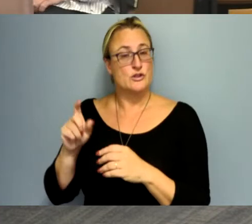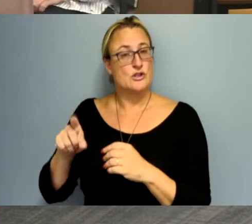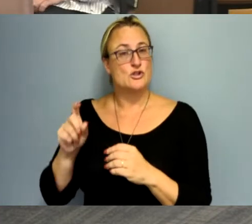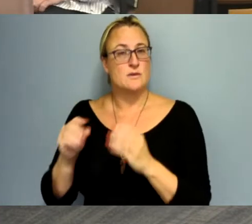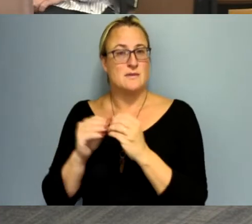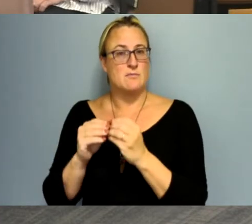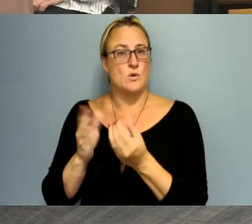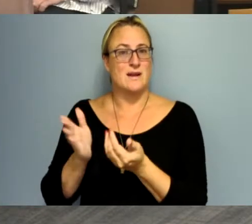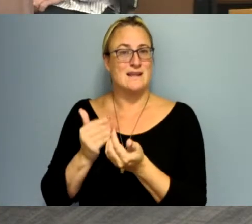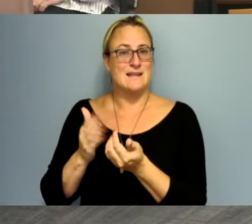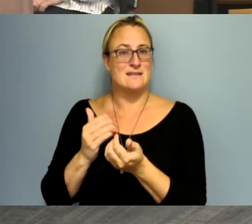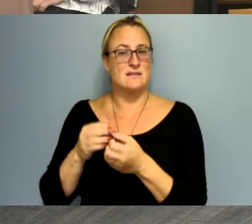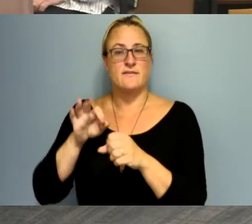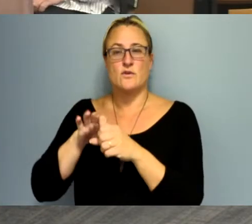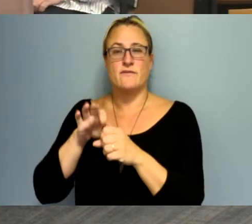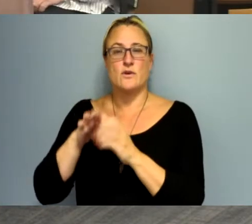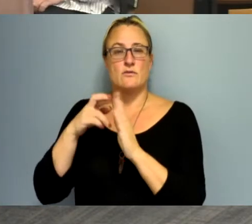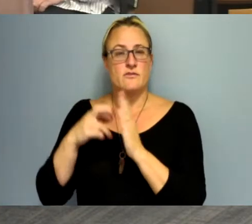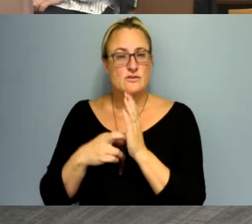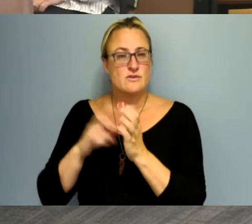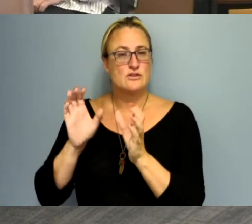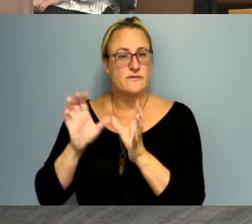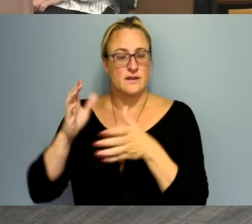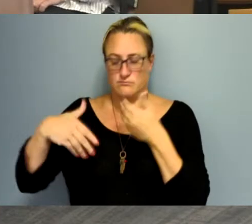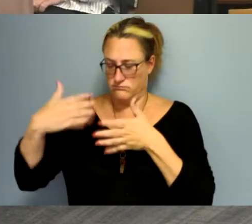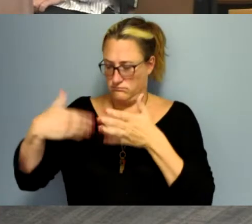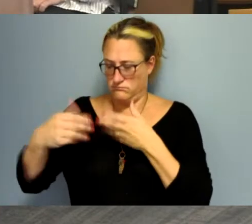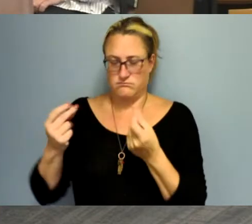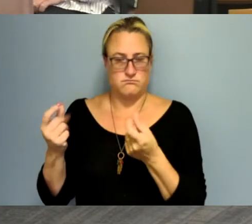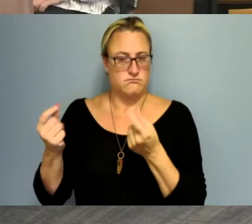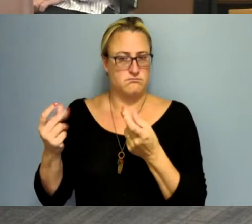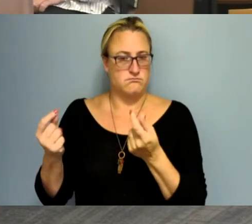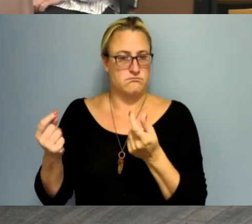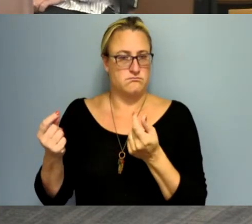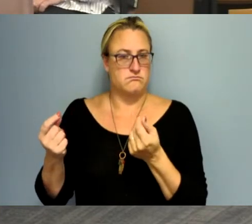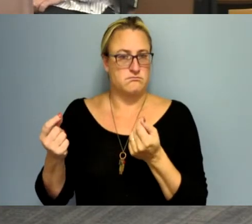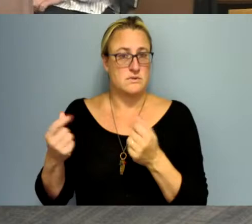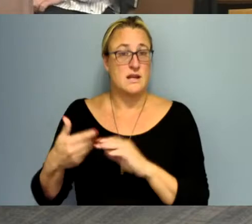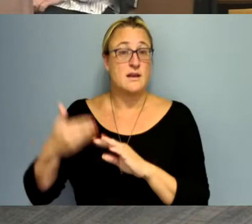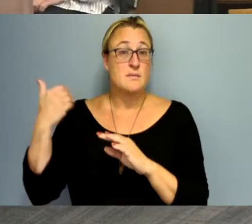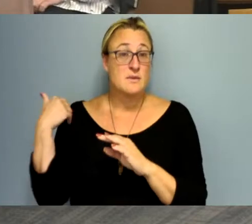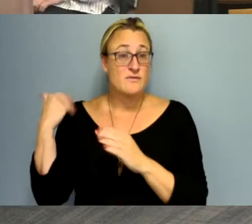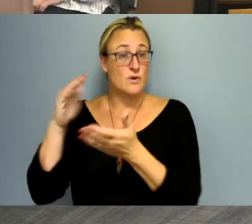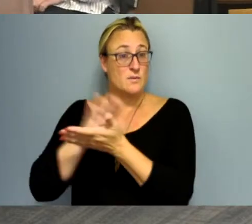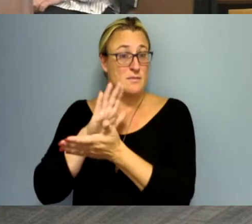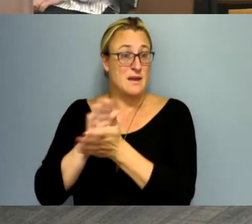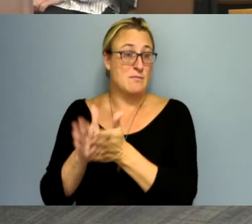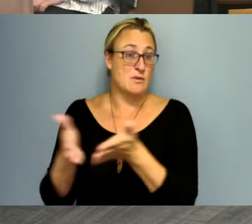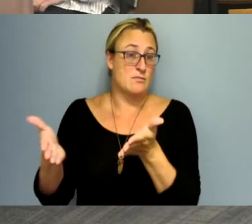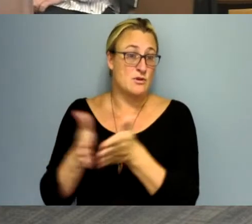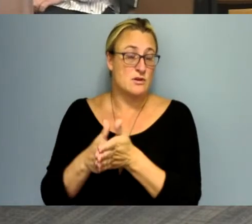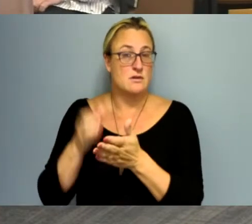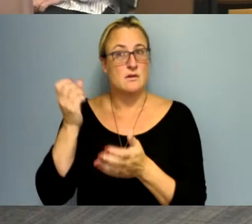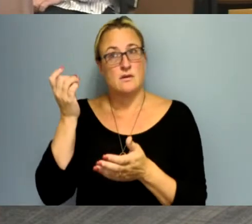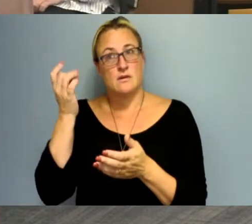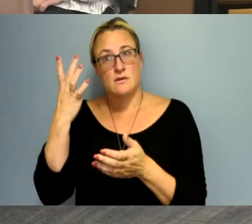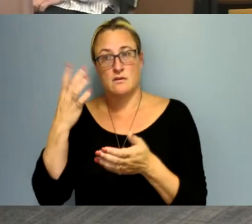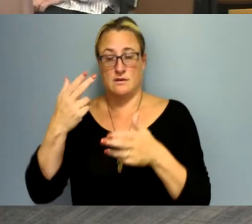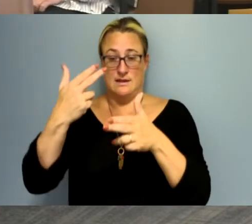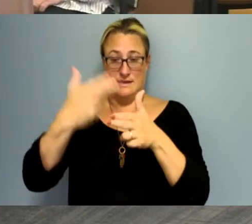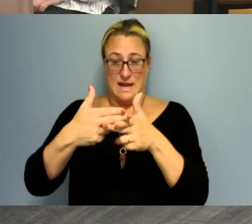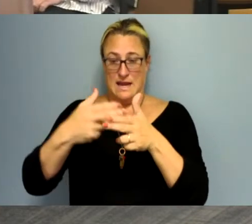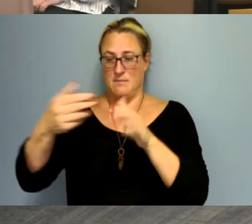get our voter registration certification done quicker. Previously with paper poll books, there was a barcode next to everyone's